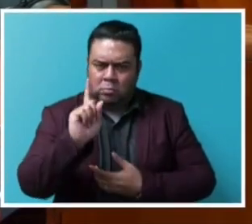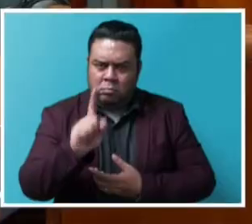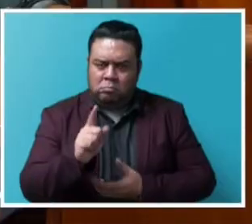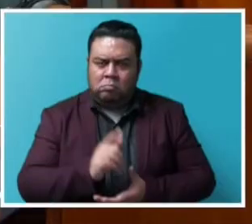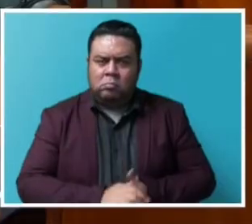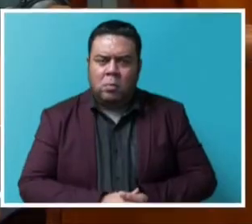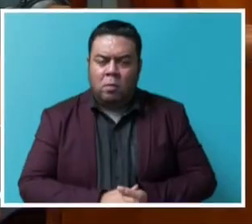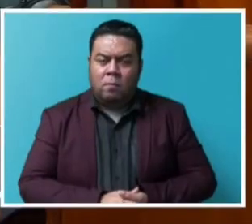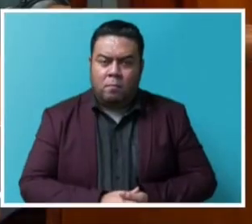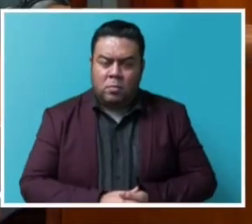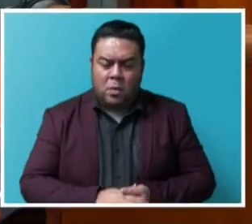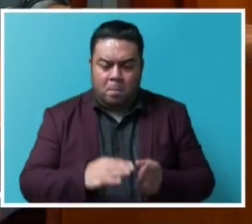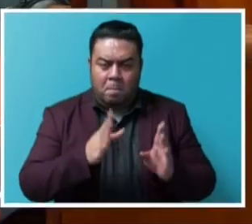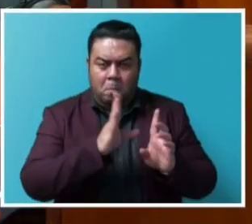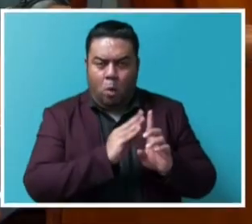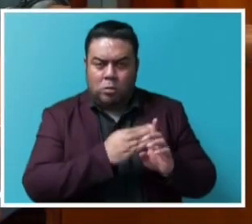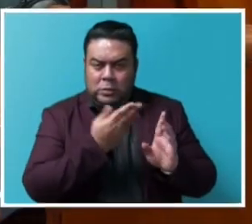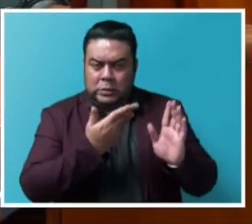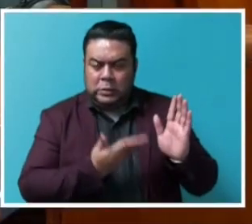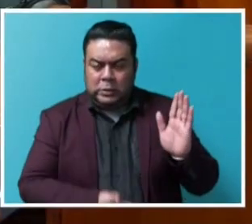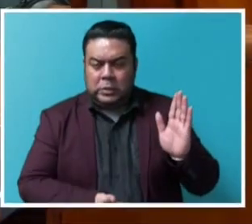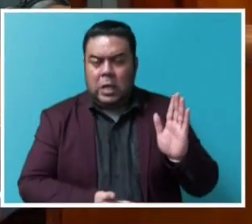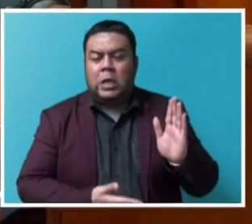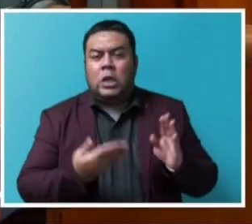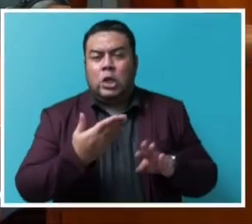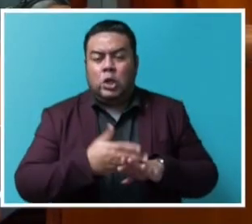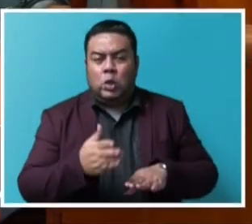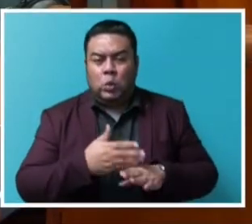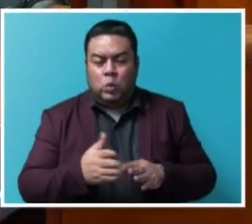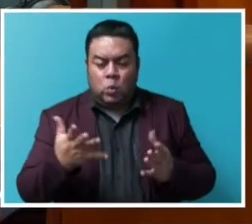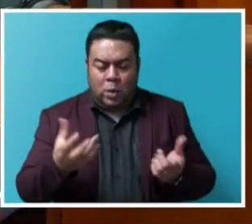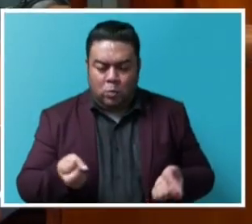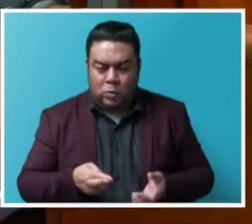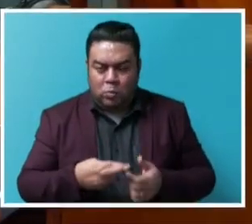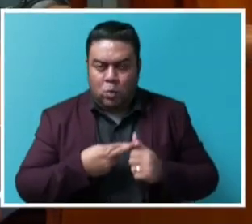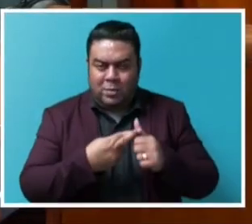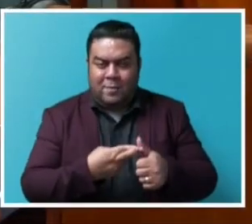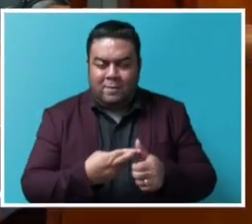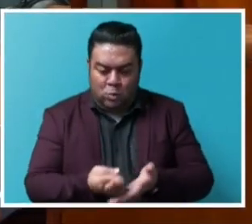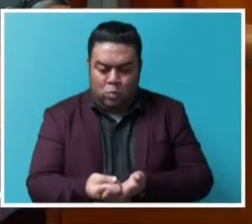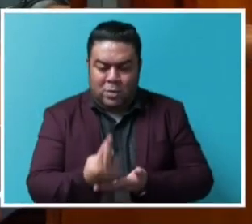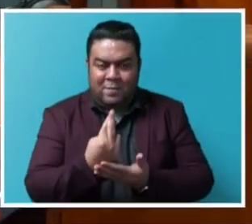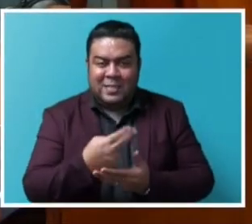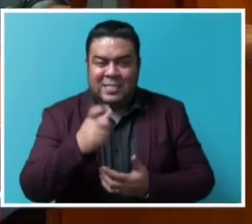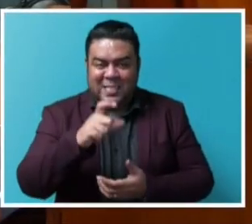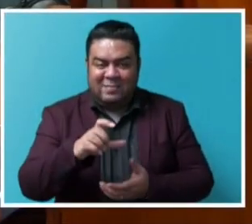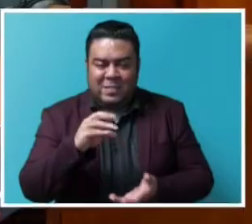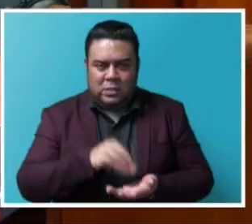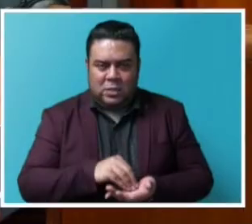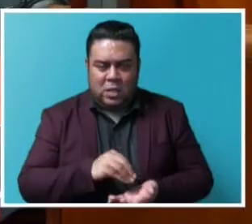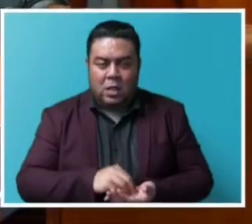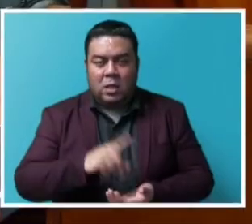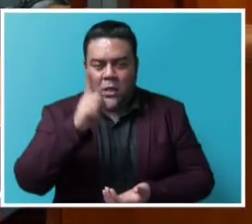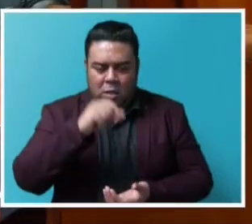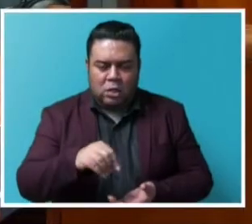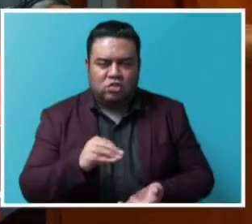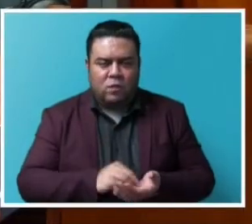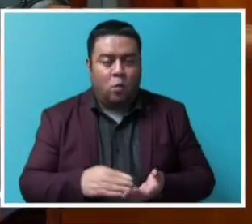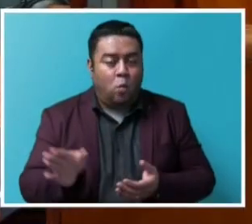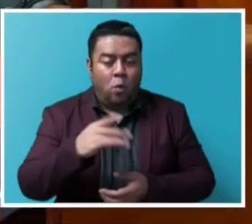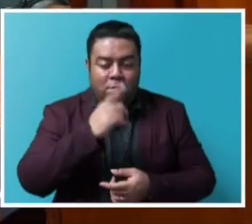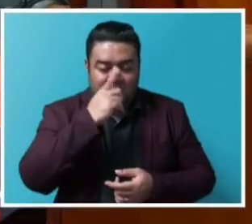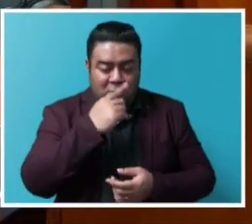A modern, capable, responsive and resilient civil service that serves all